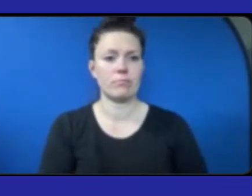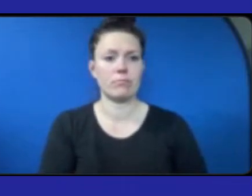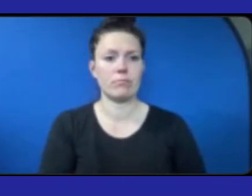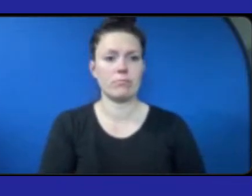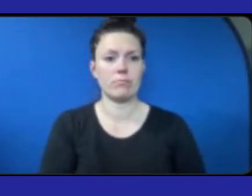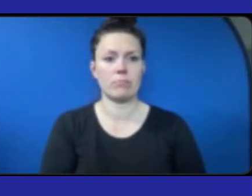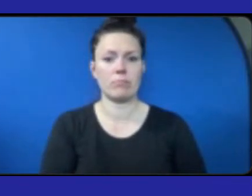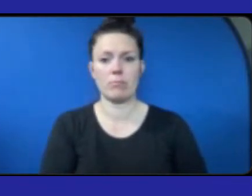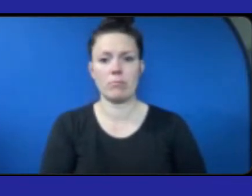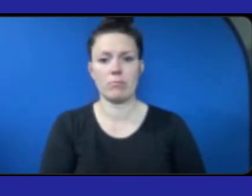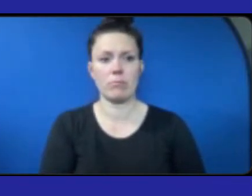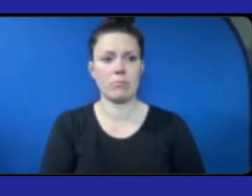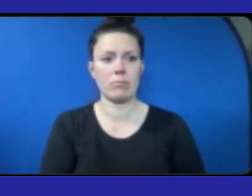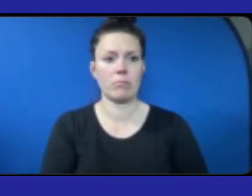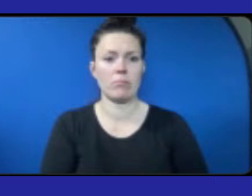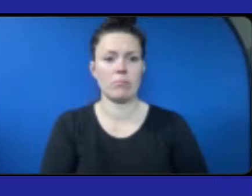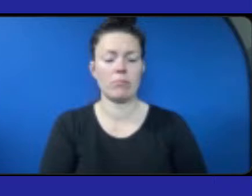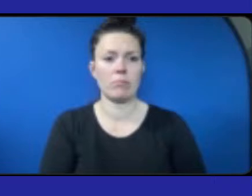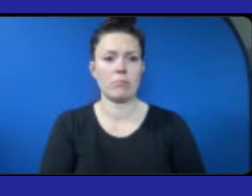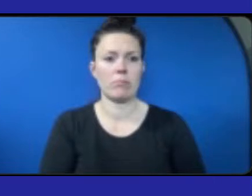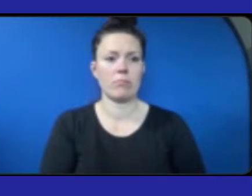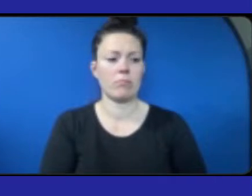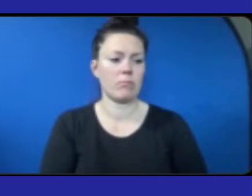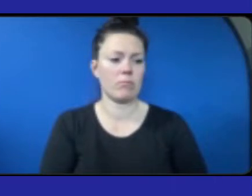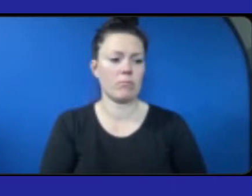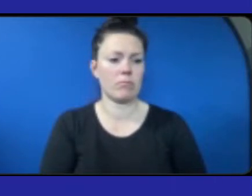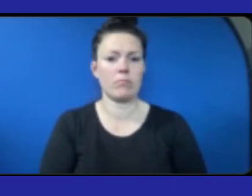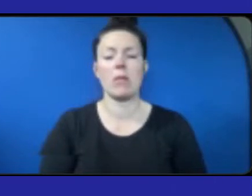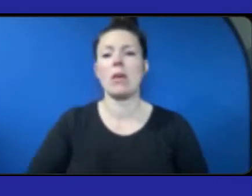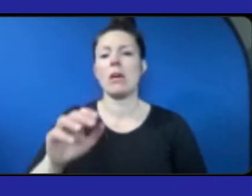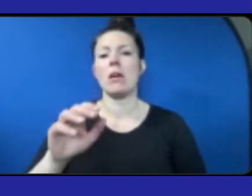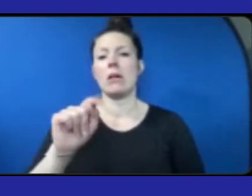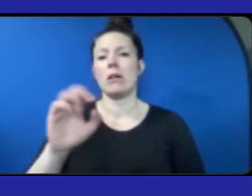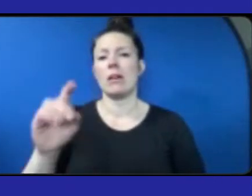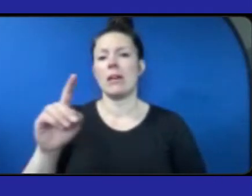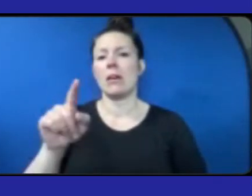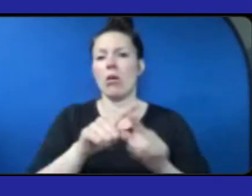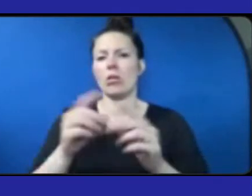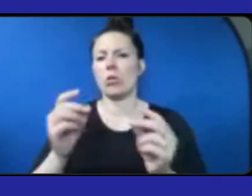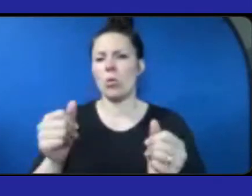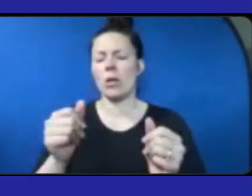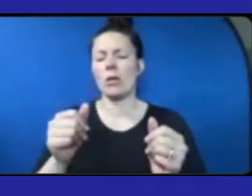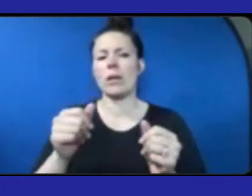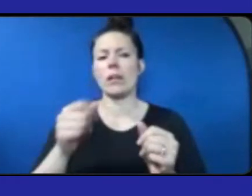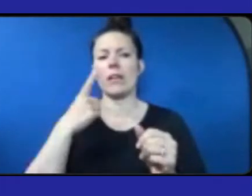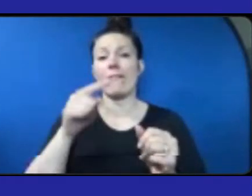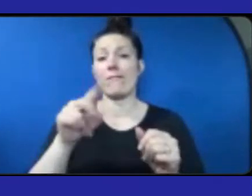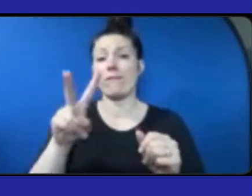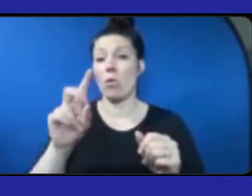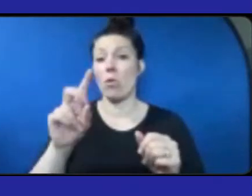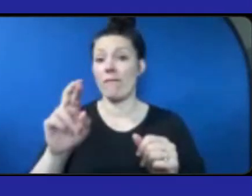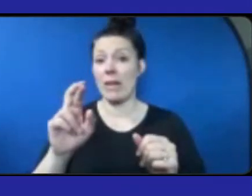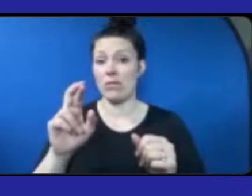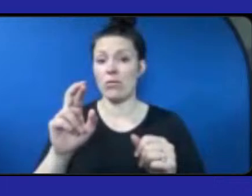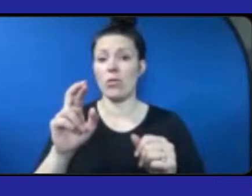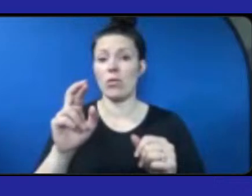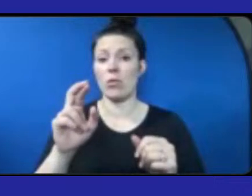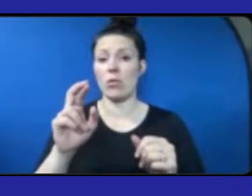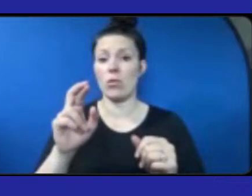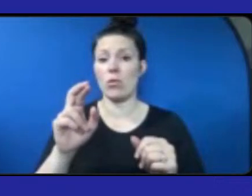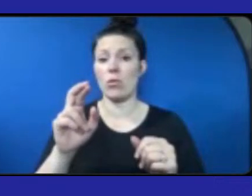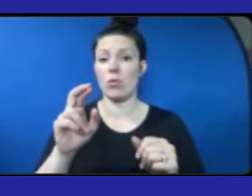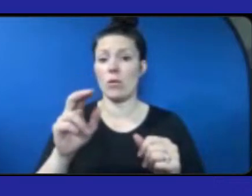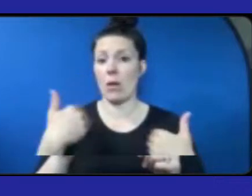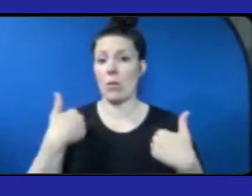Thank you for that. Also, Ted, just quickly with respect to the vendors that we didn't